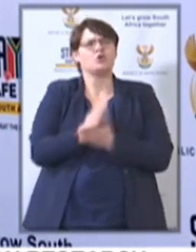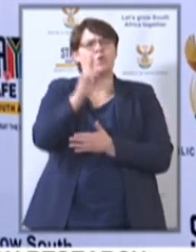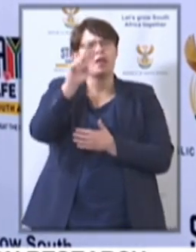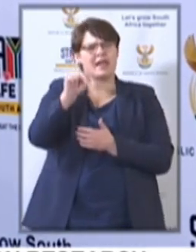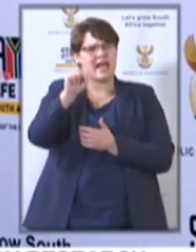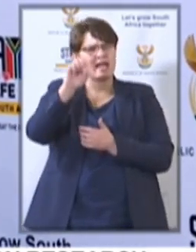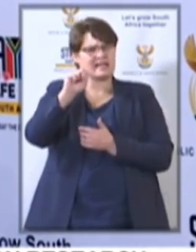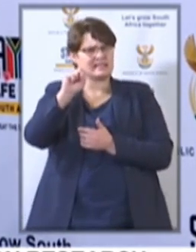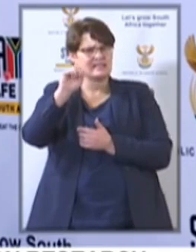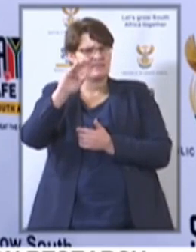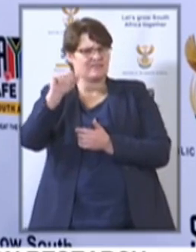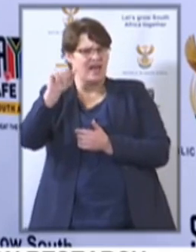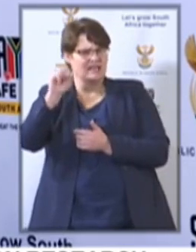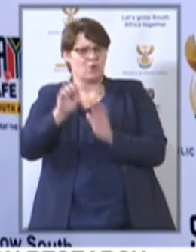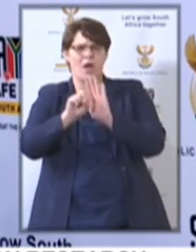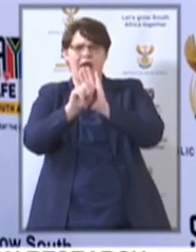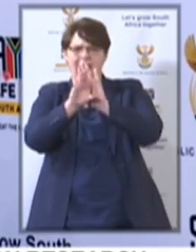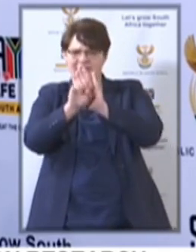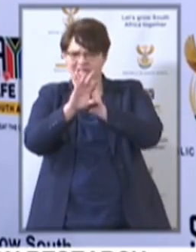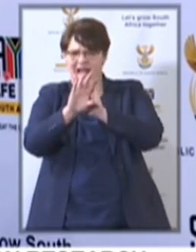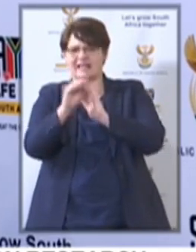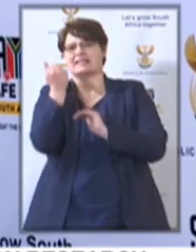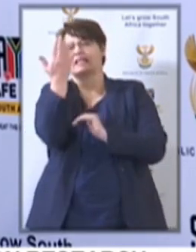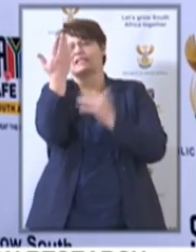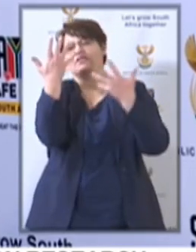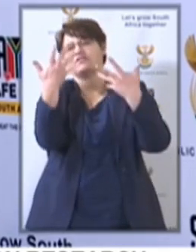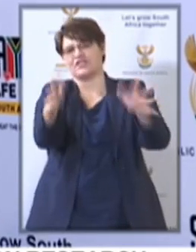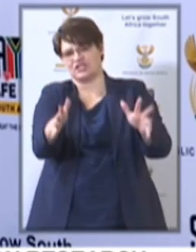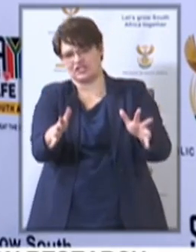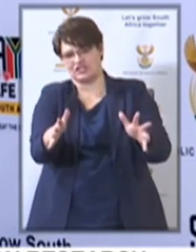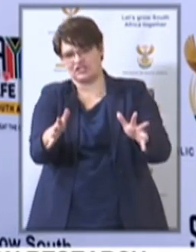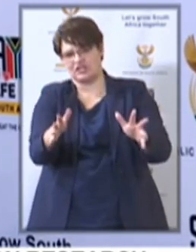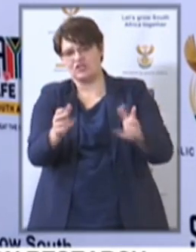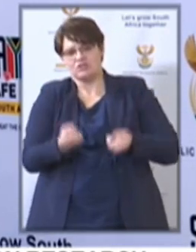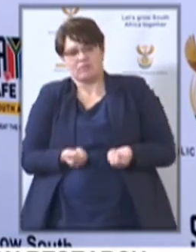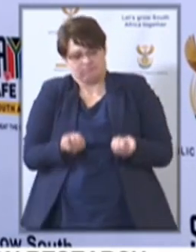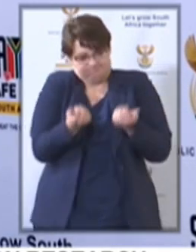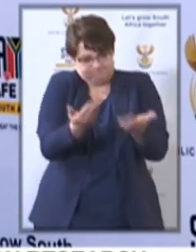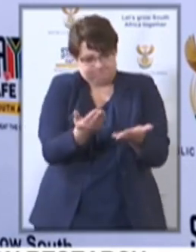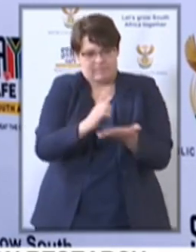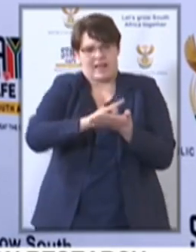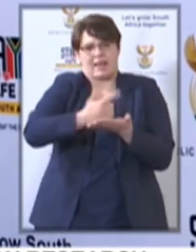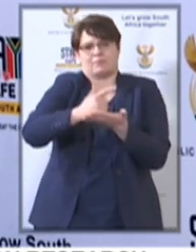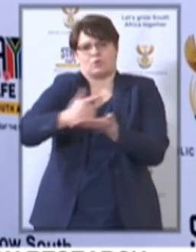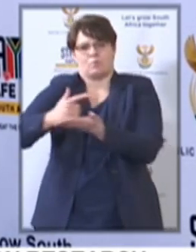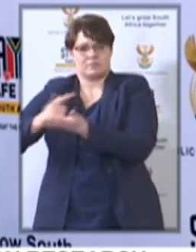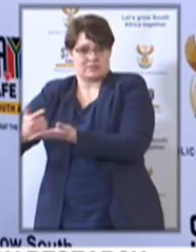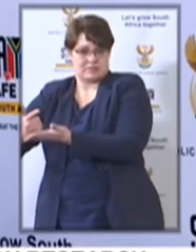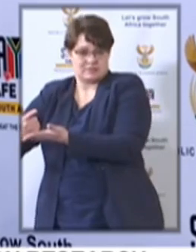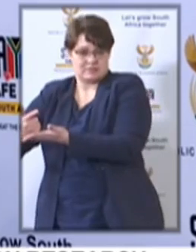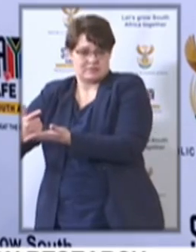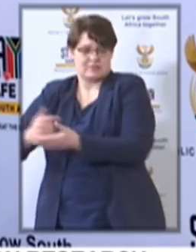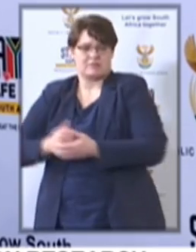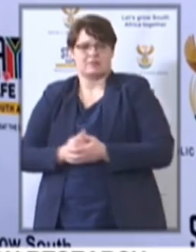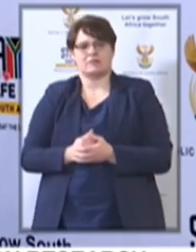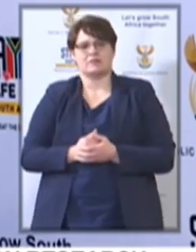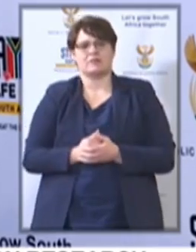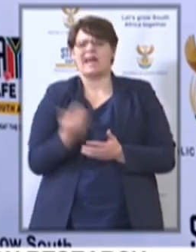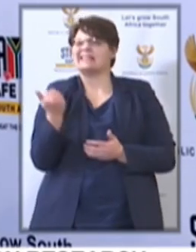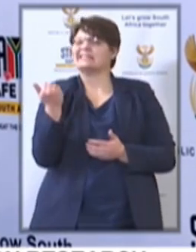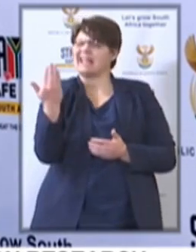NSFAS, advertised the tender for the provision of these digital devices. The